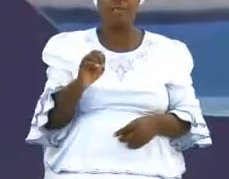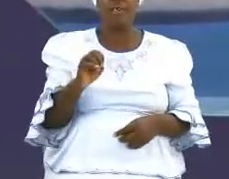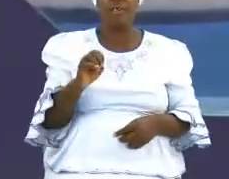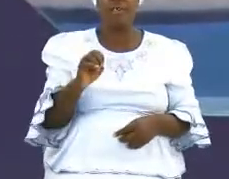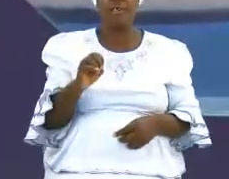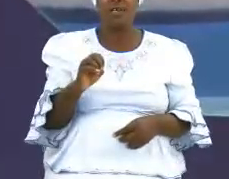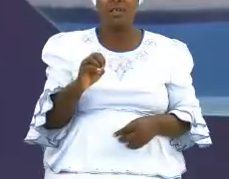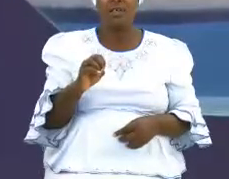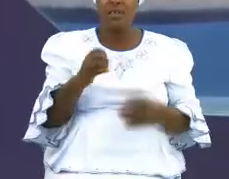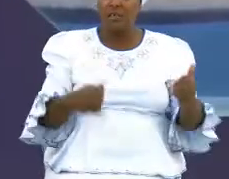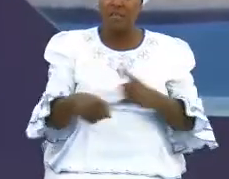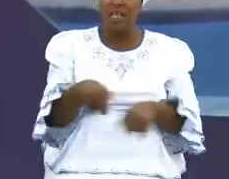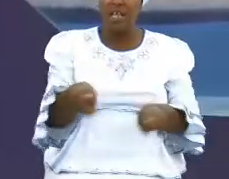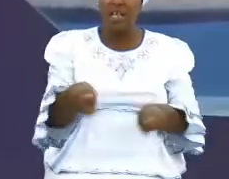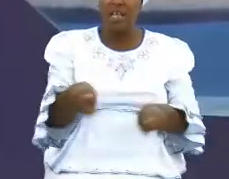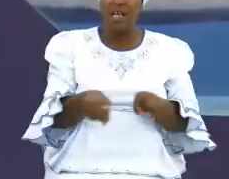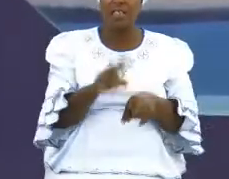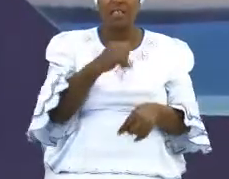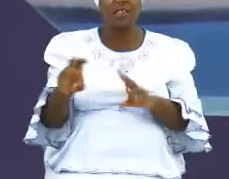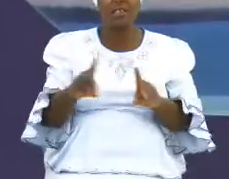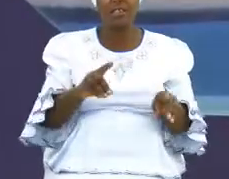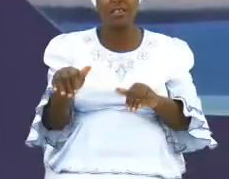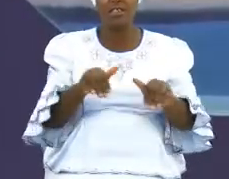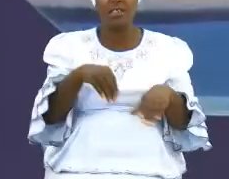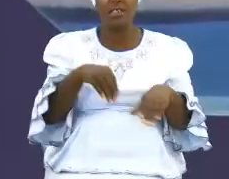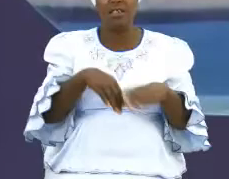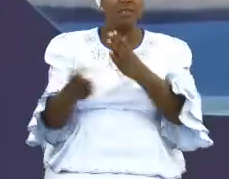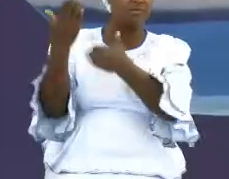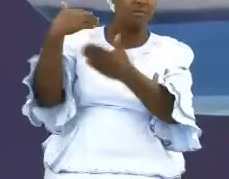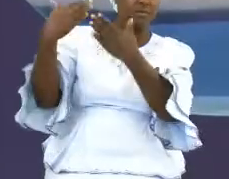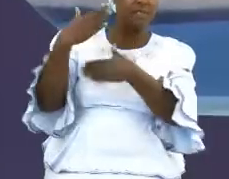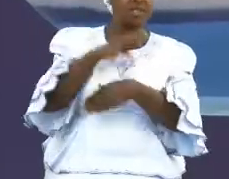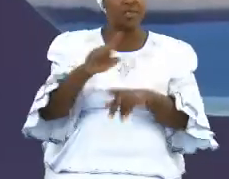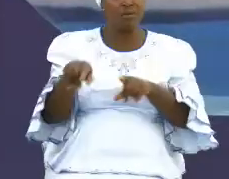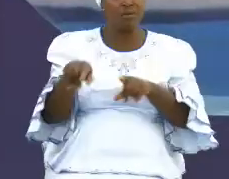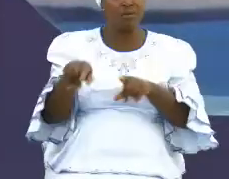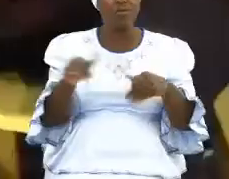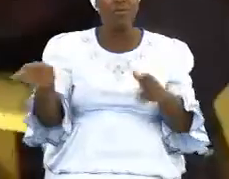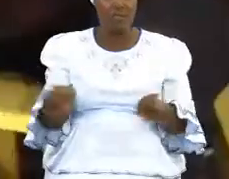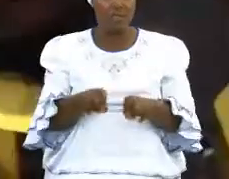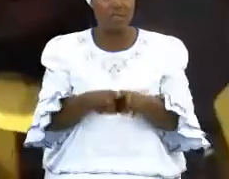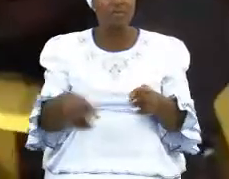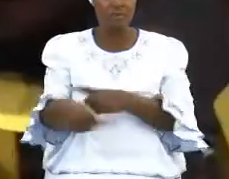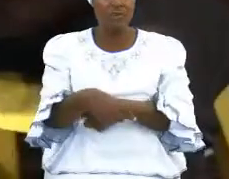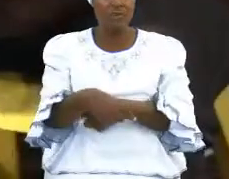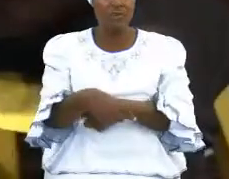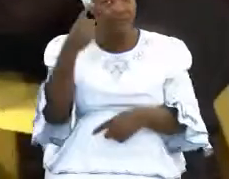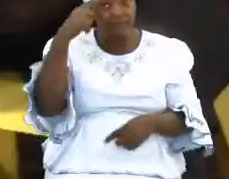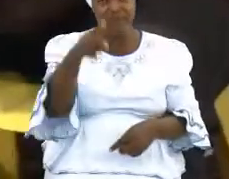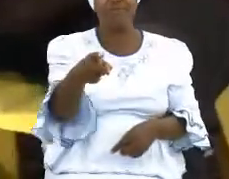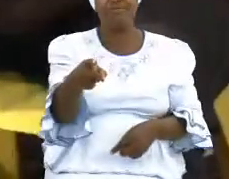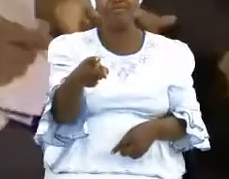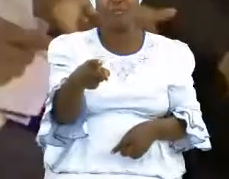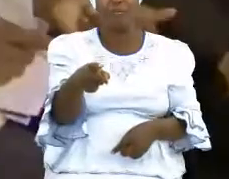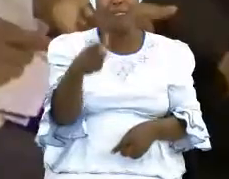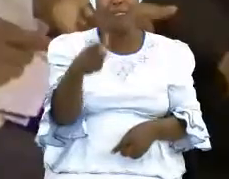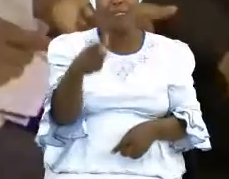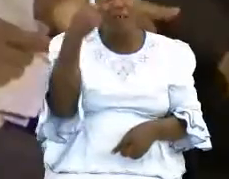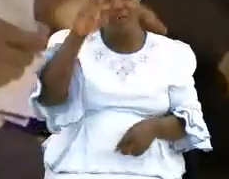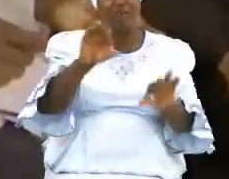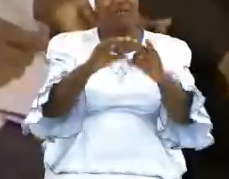Today, like he did in the past, he's going to do today for you, for your